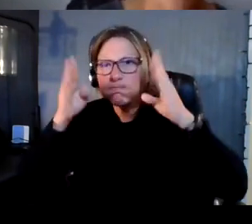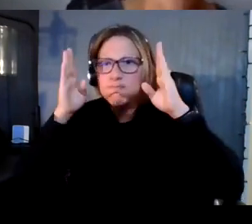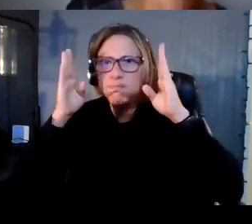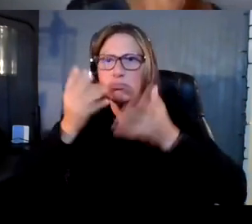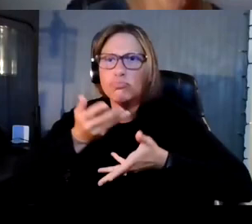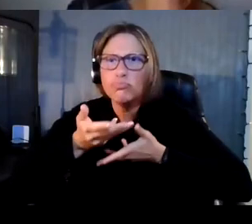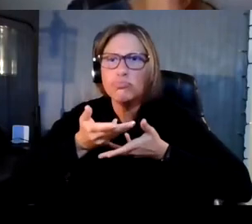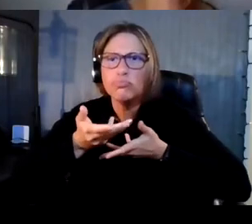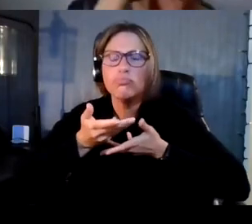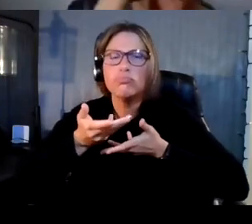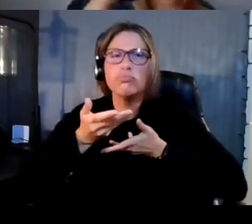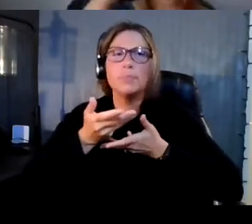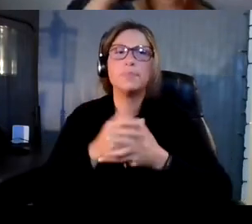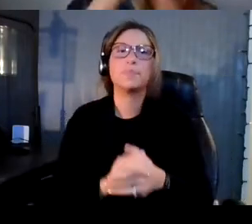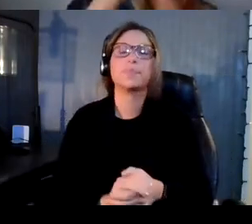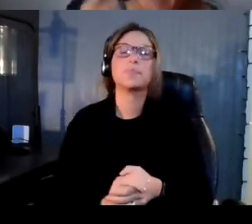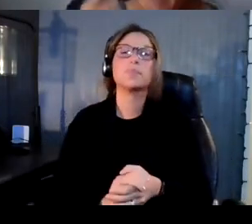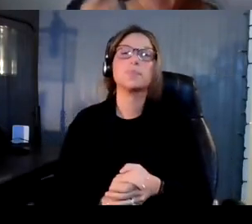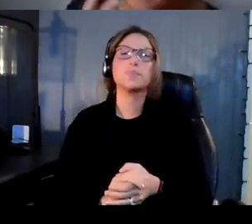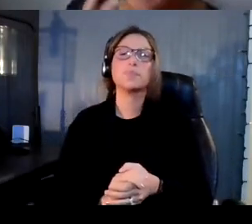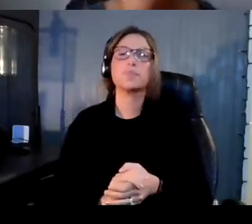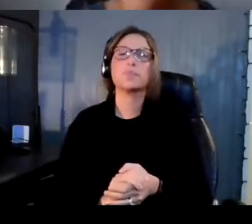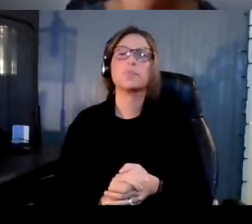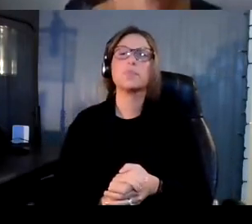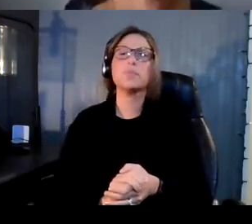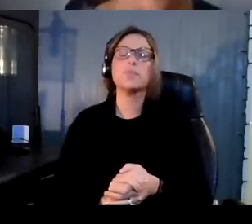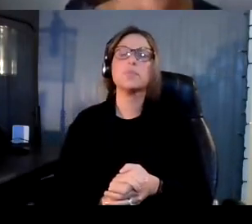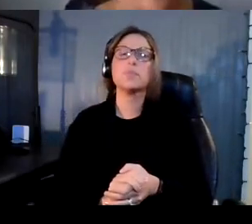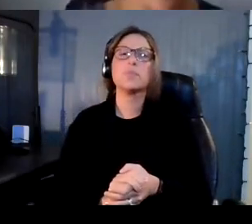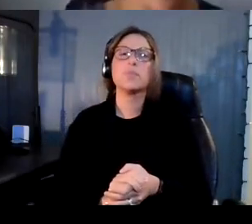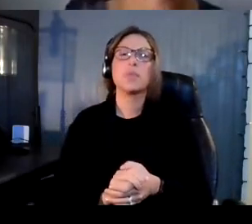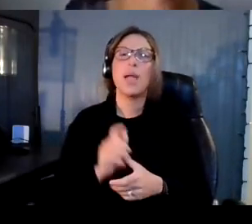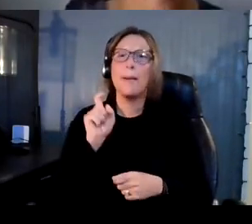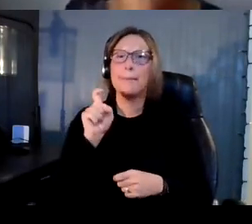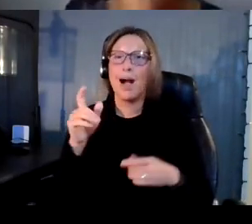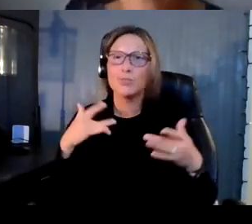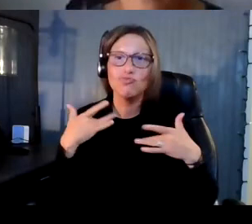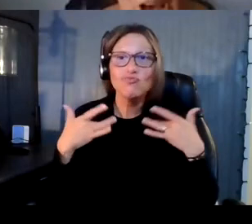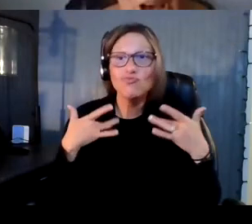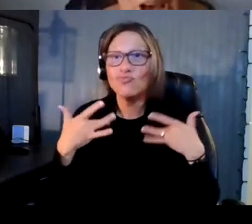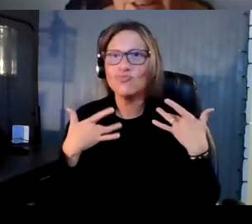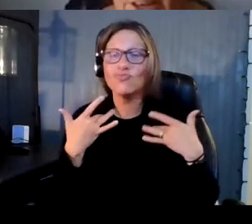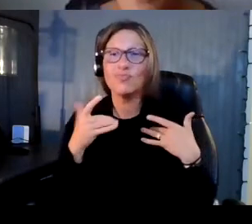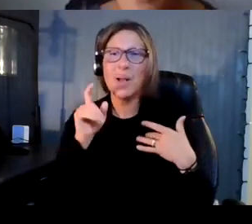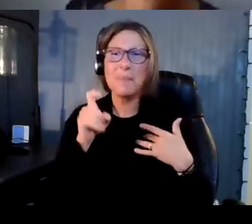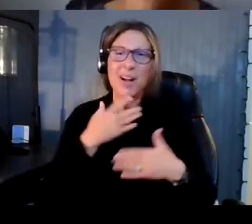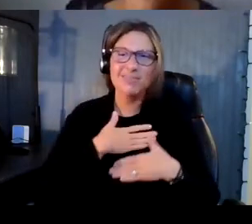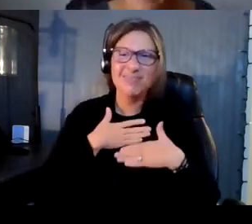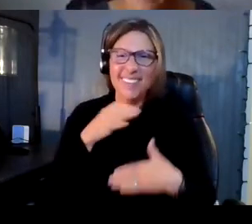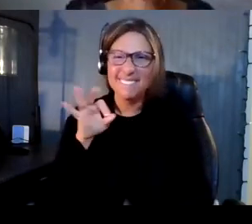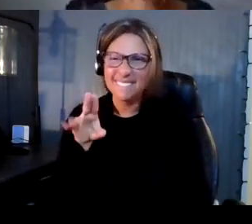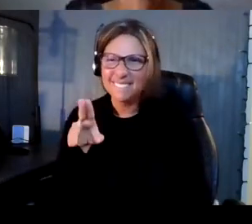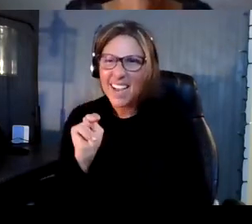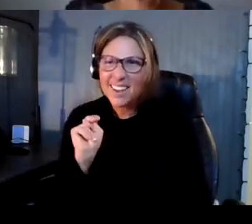ourselves. Then we have to be enthusiastic. We have to have fun. You know, if I'm